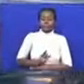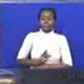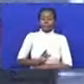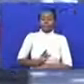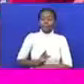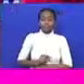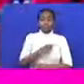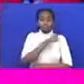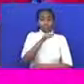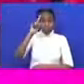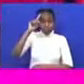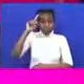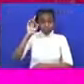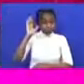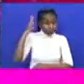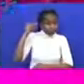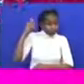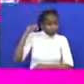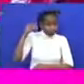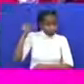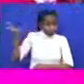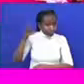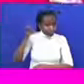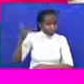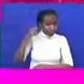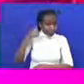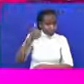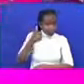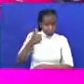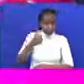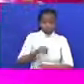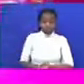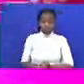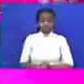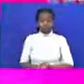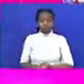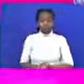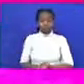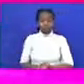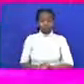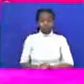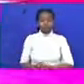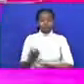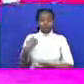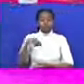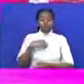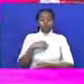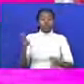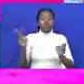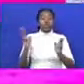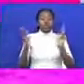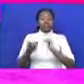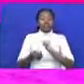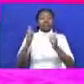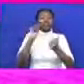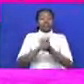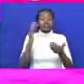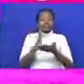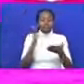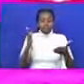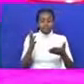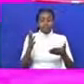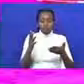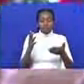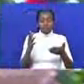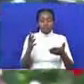Believers, are you hearing me? So we have come to disrupt something. And we've come to change a particular equation.